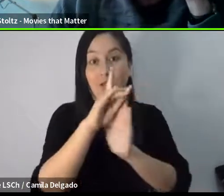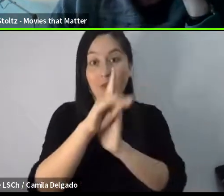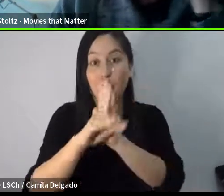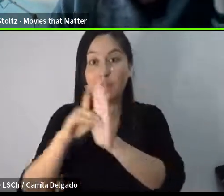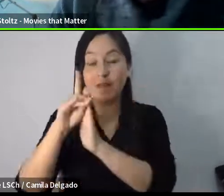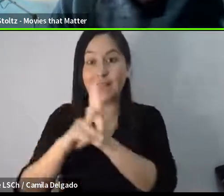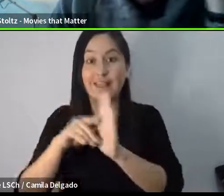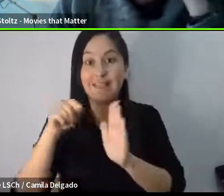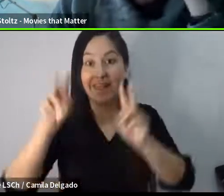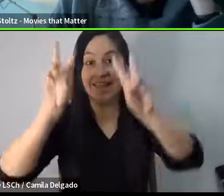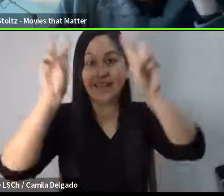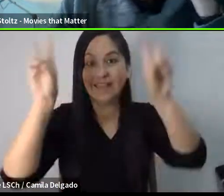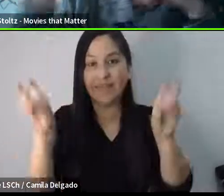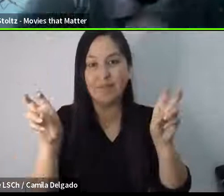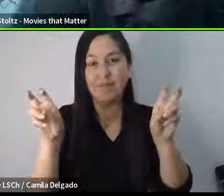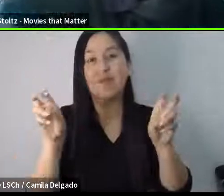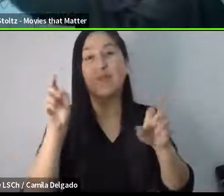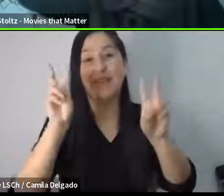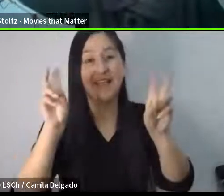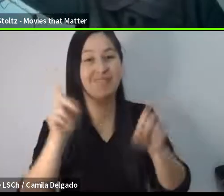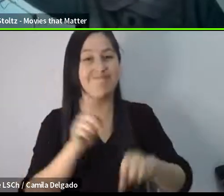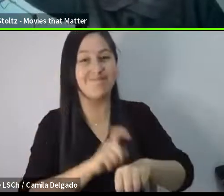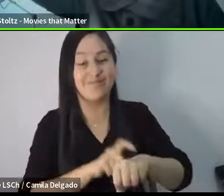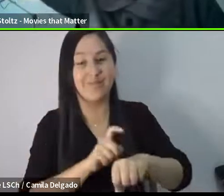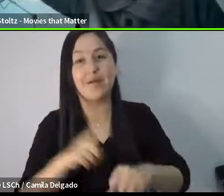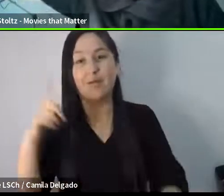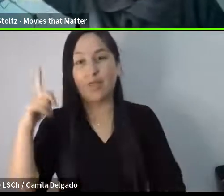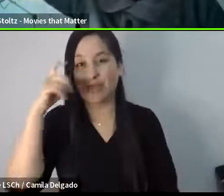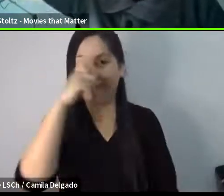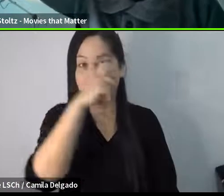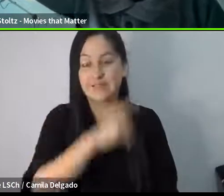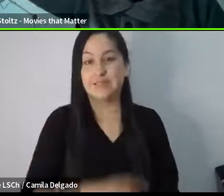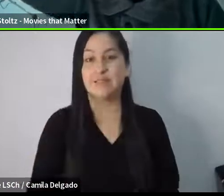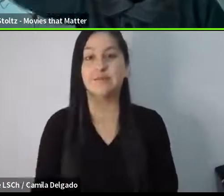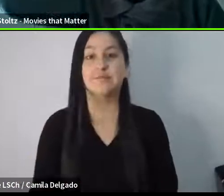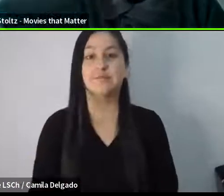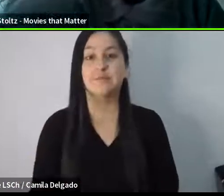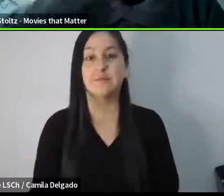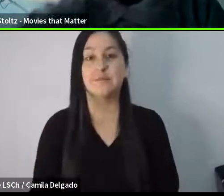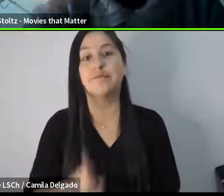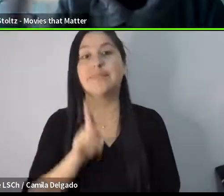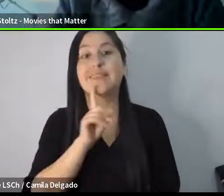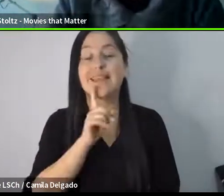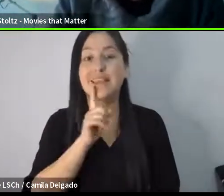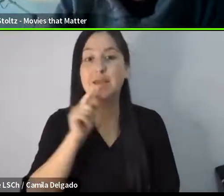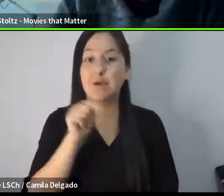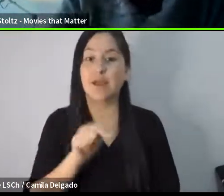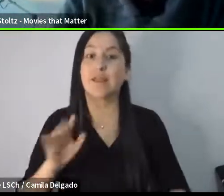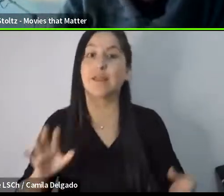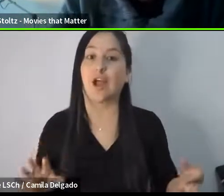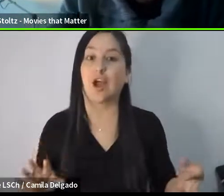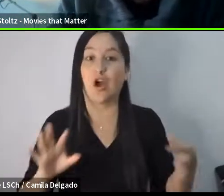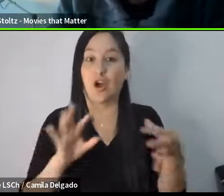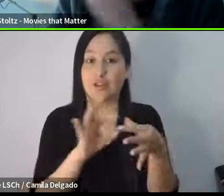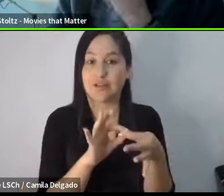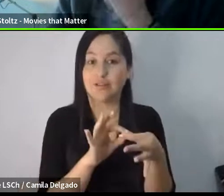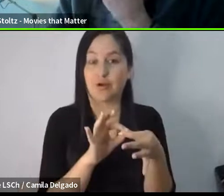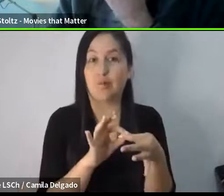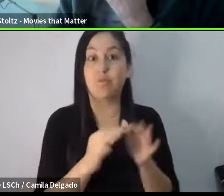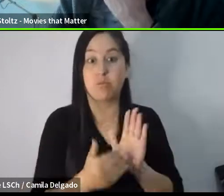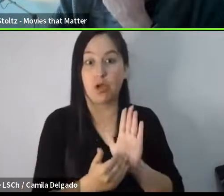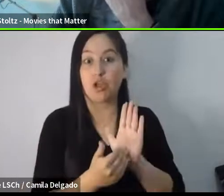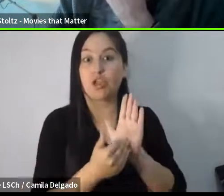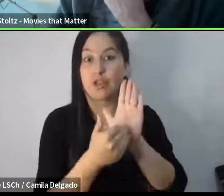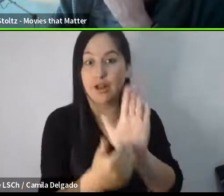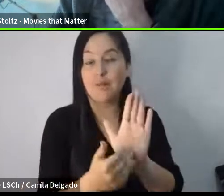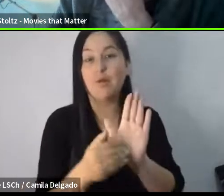for people. But having said that, we have this connection. We screen those films on the Dutch television and we reach quite